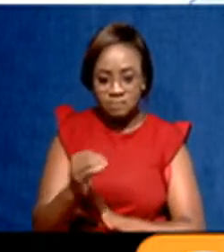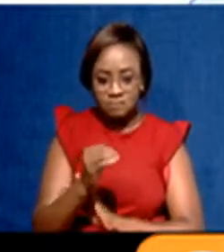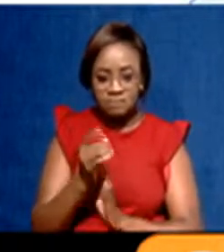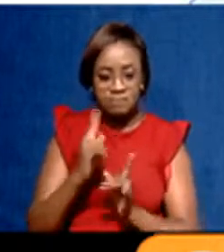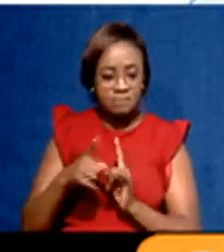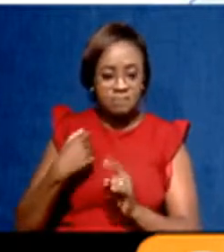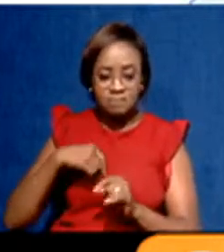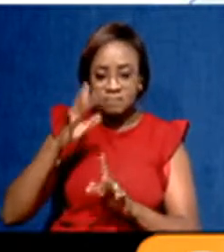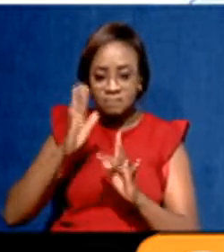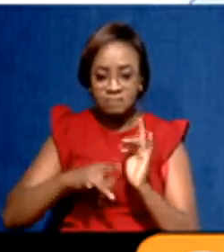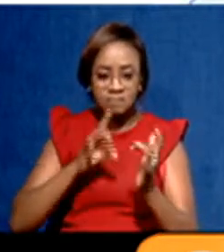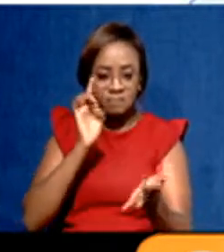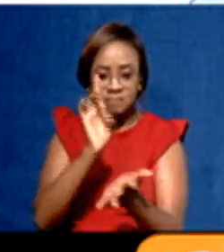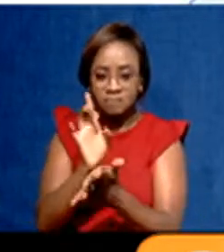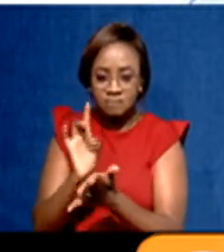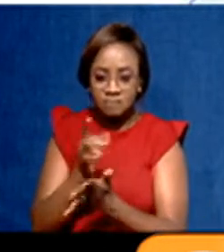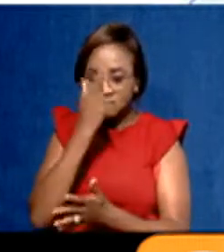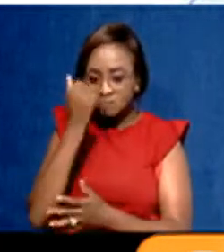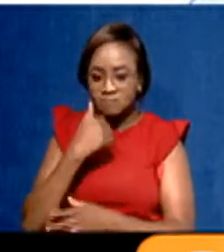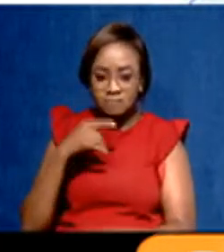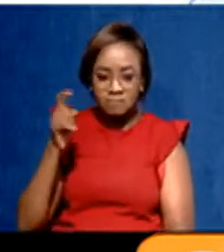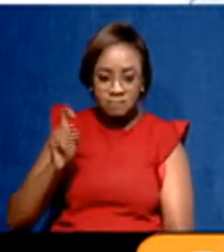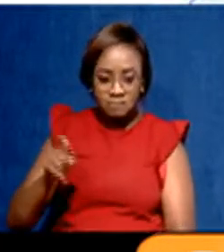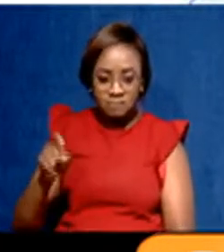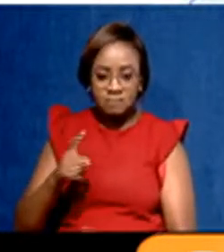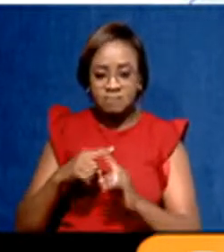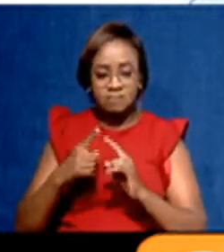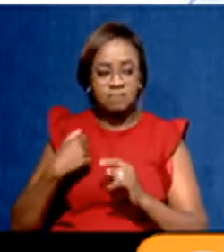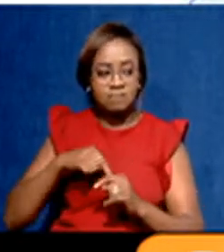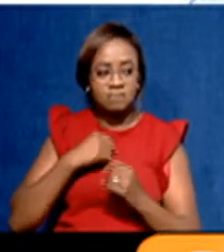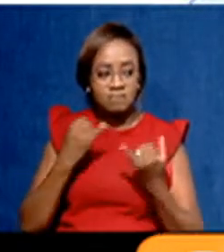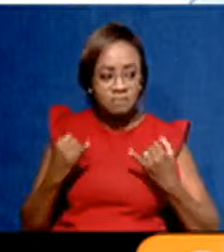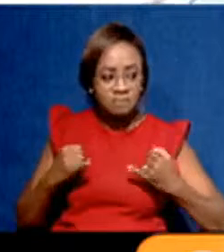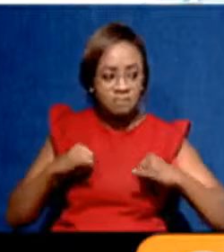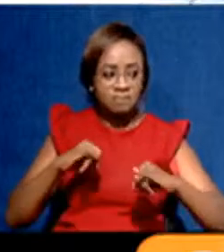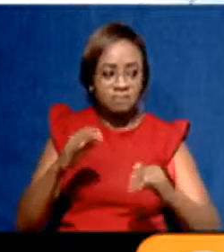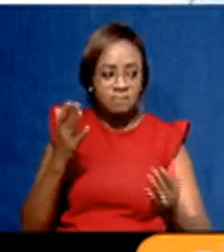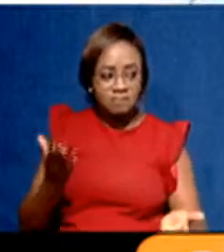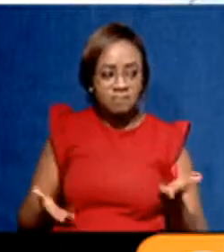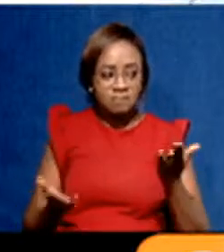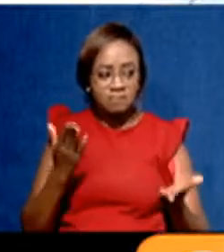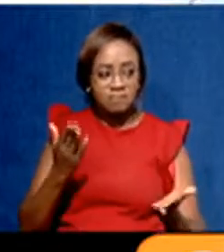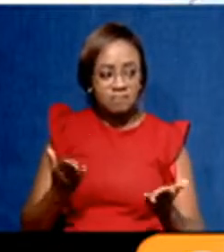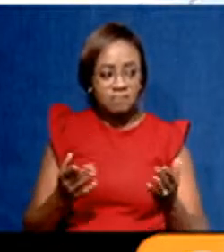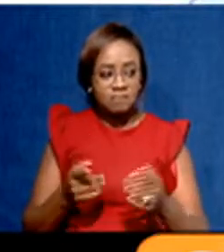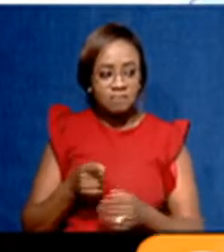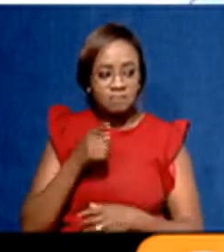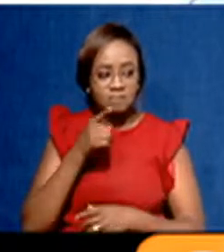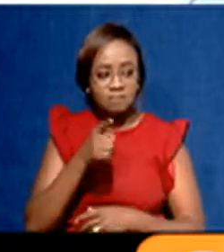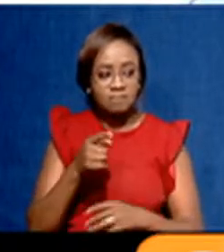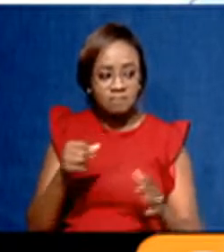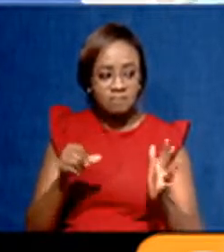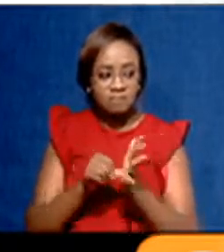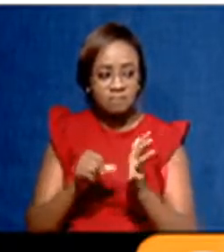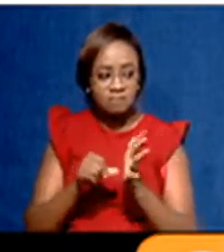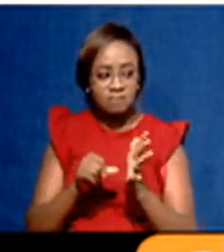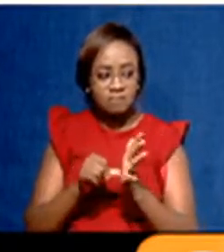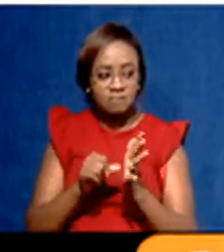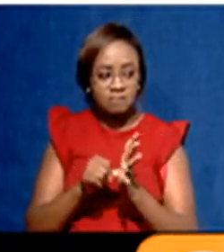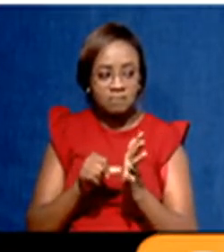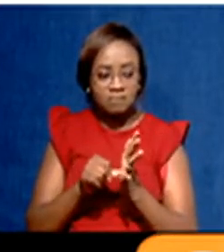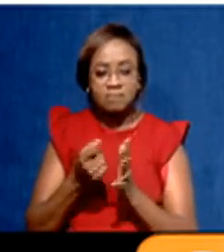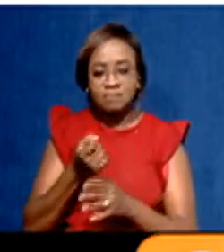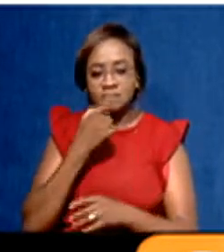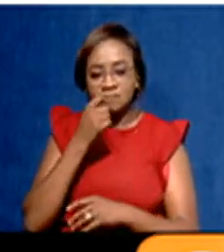home. But we are trying to create a balance. That problem is what we call a medical